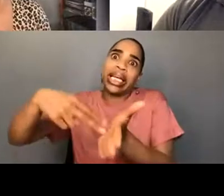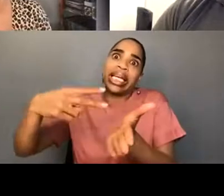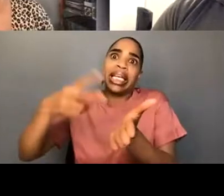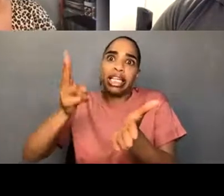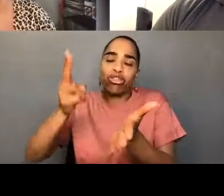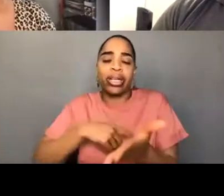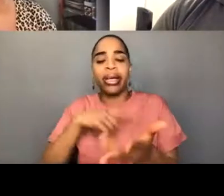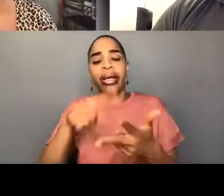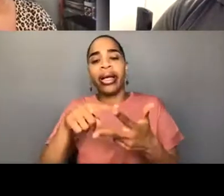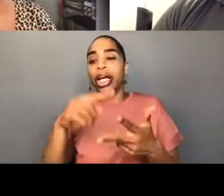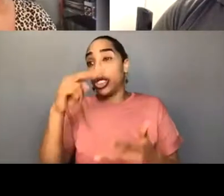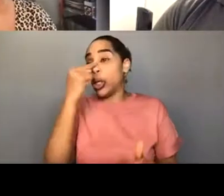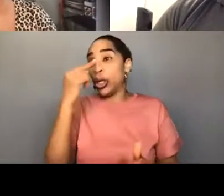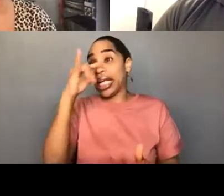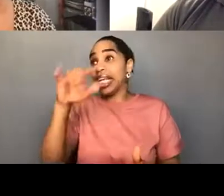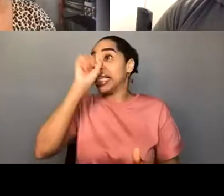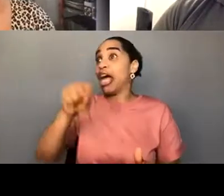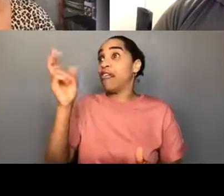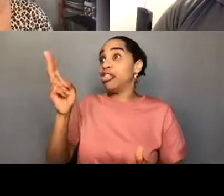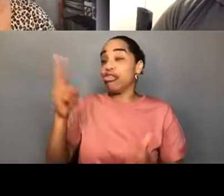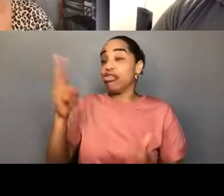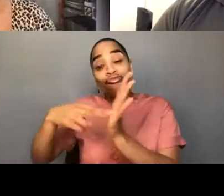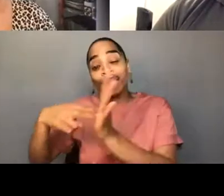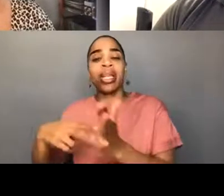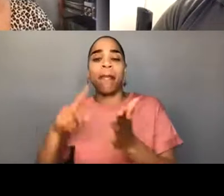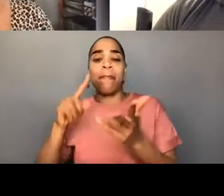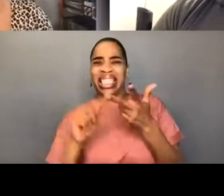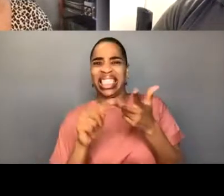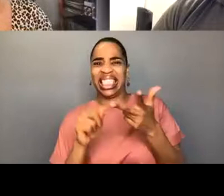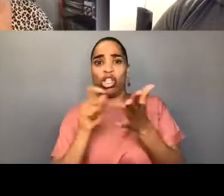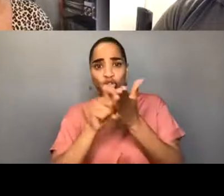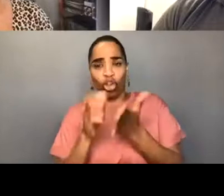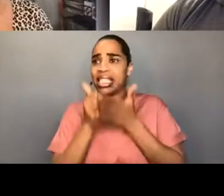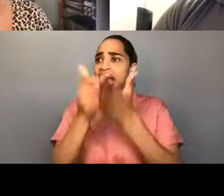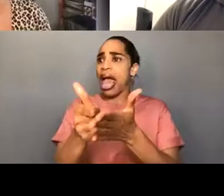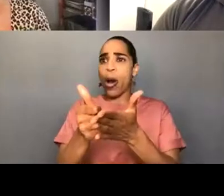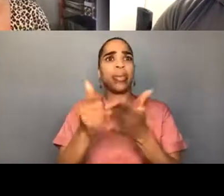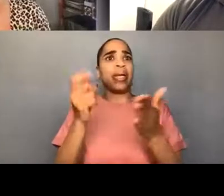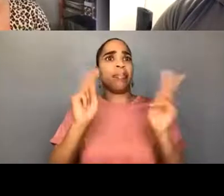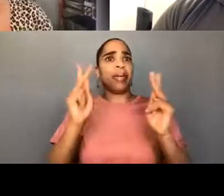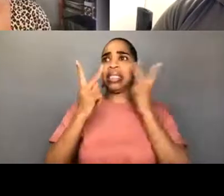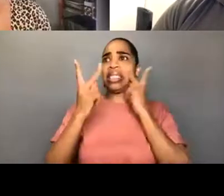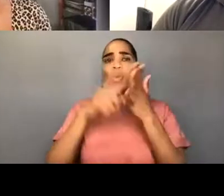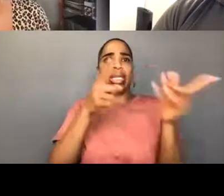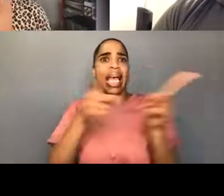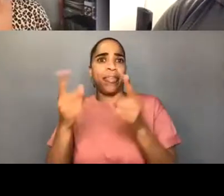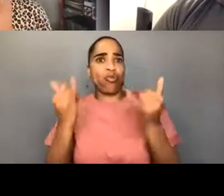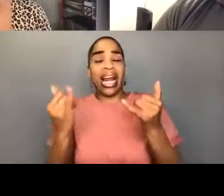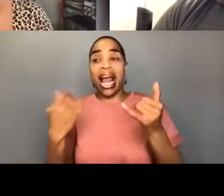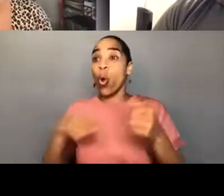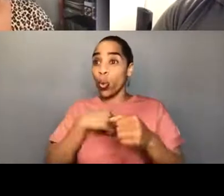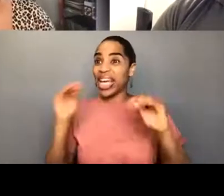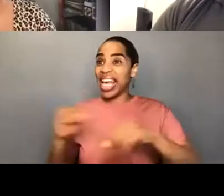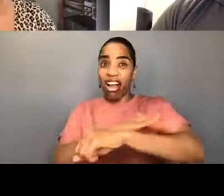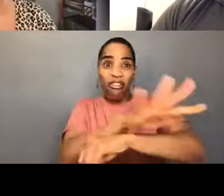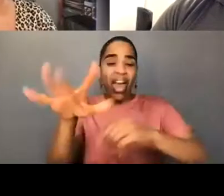nerdy kids like me who love history, but journalists actually write about what's happening right now. And journalists can change